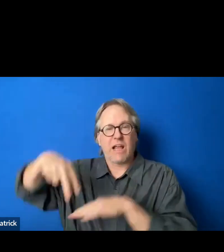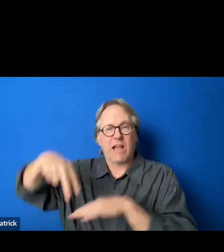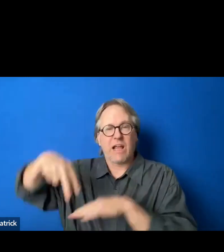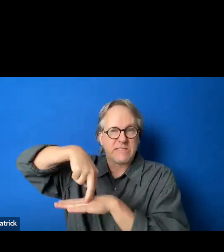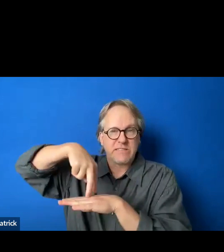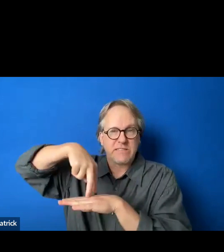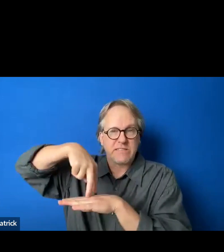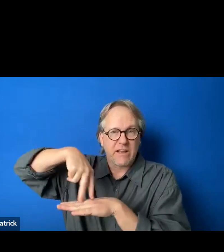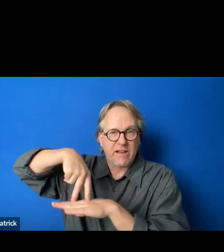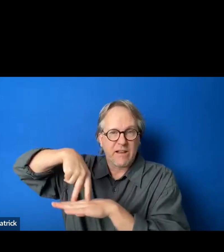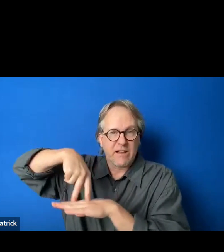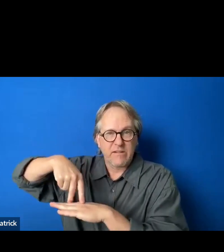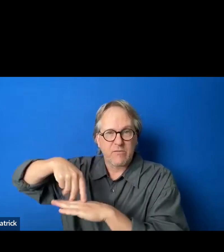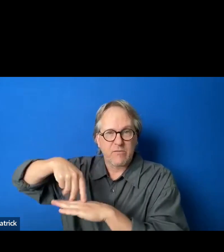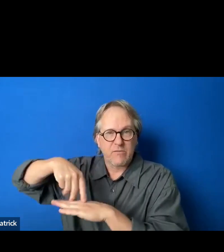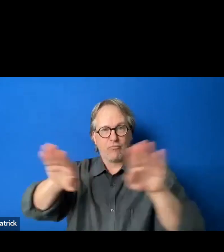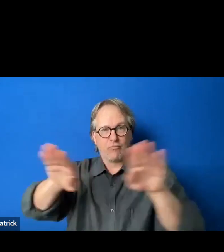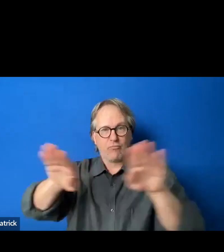in a pulpit.